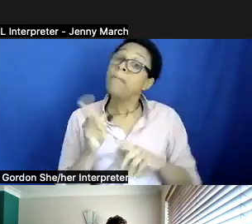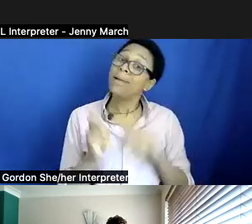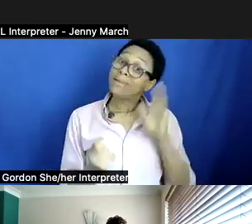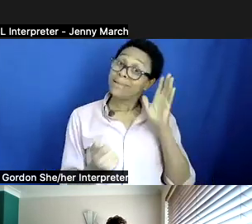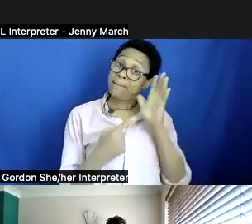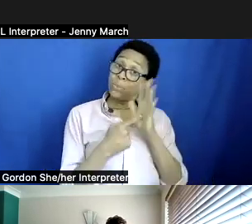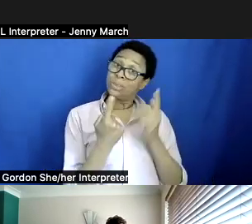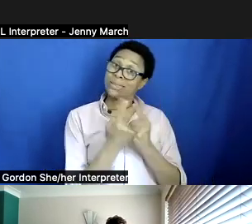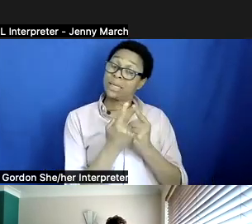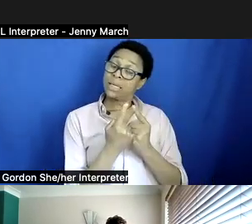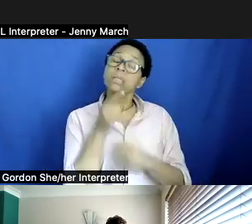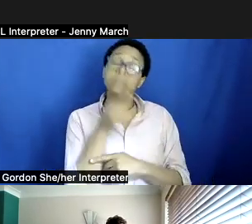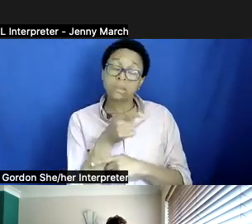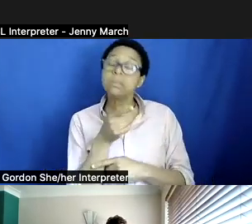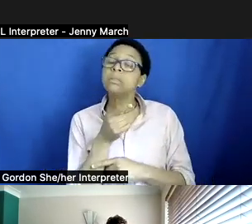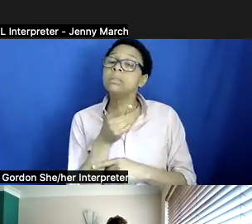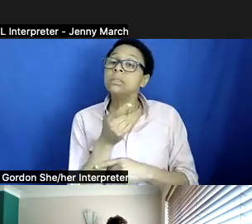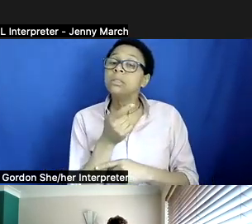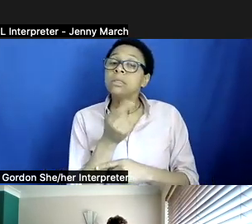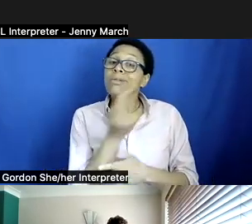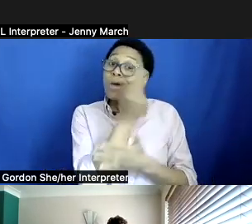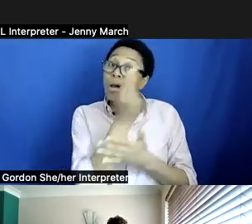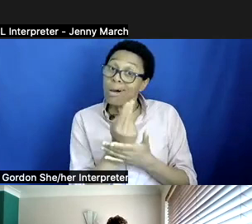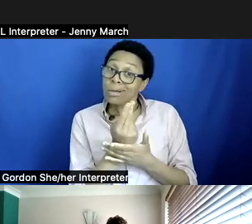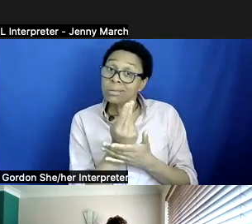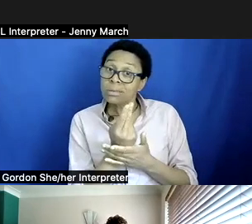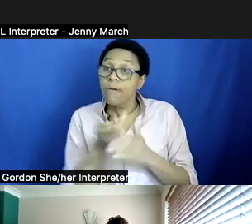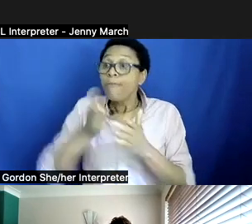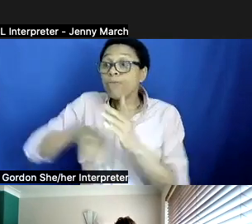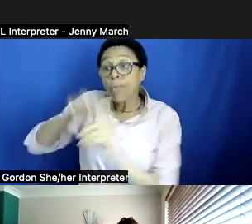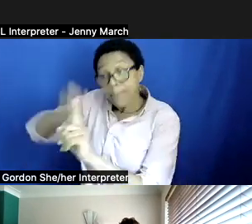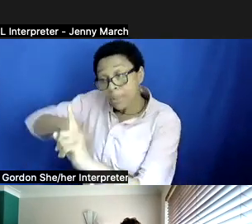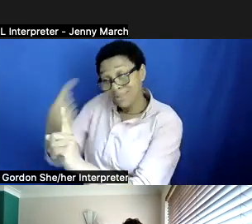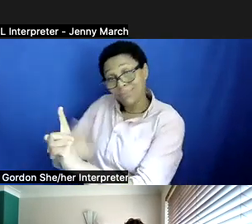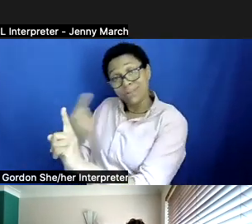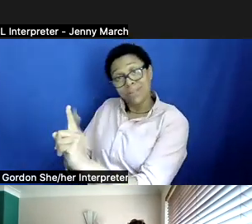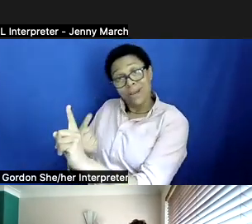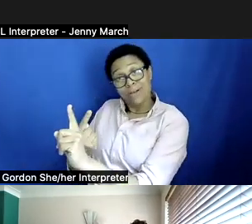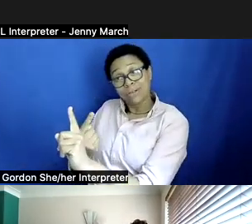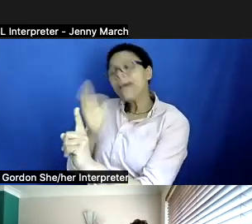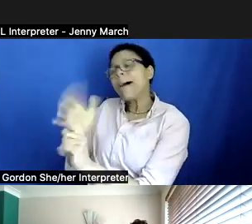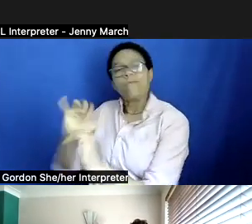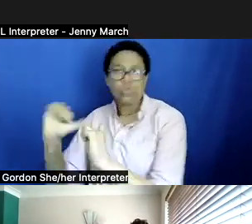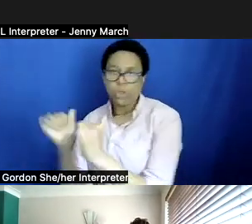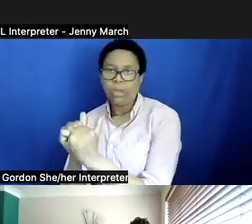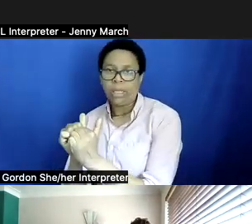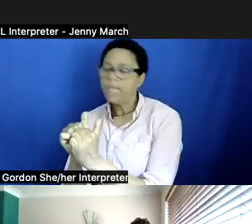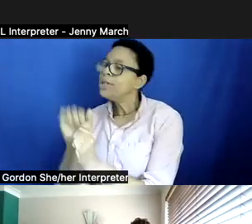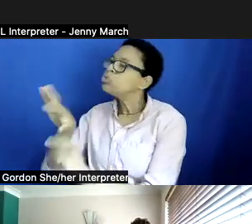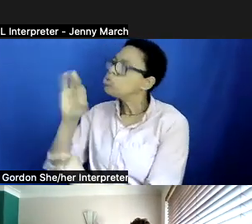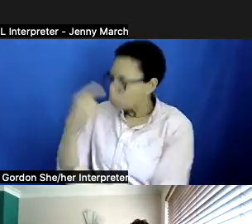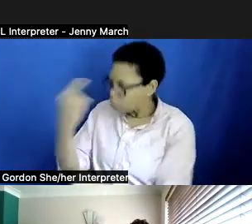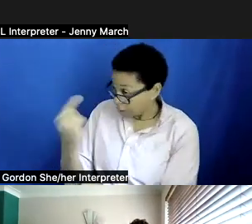with the artist's consent, that the artist can choose if they want work to be shared or